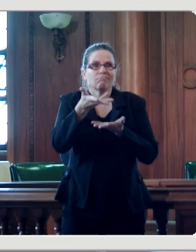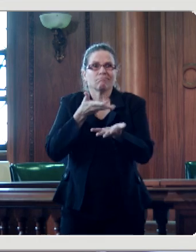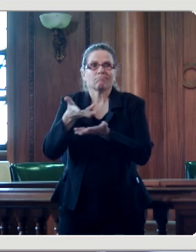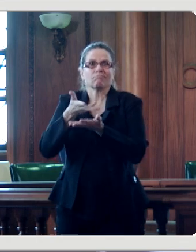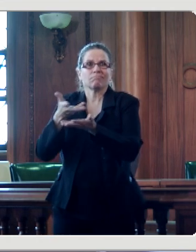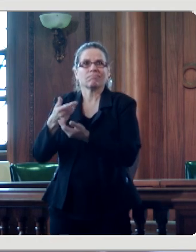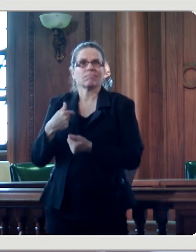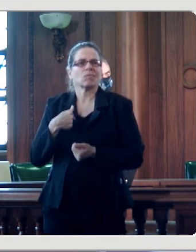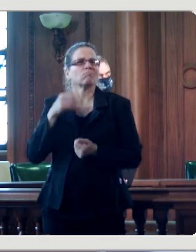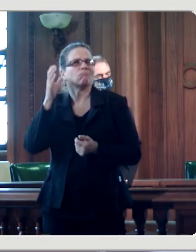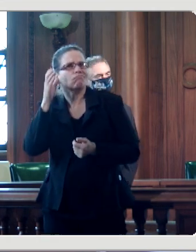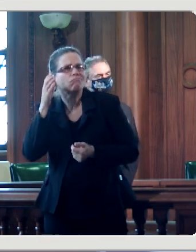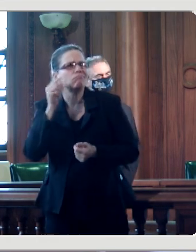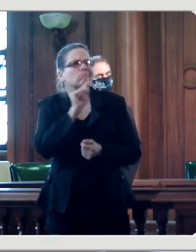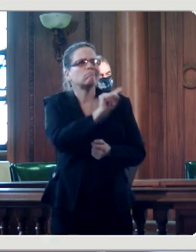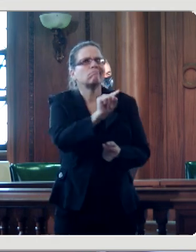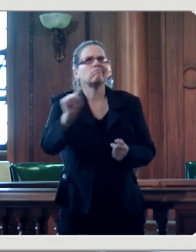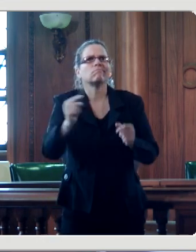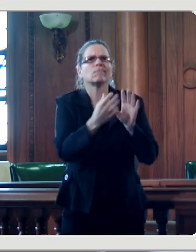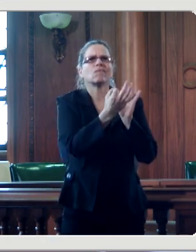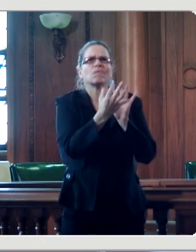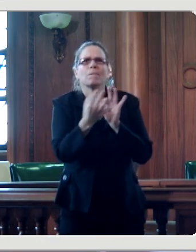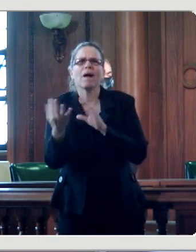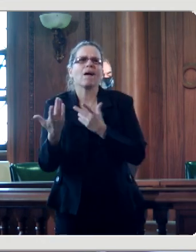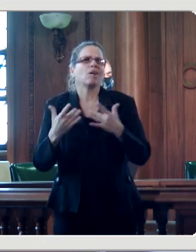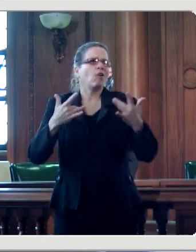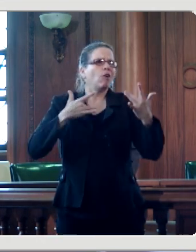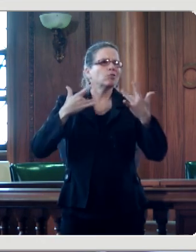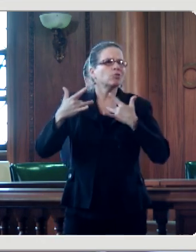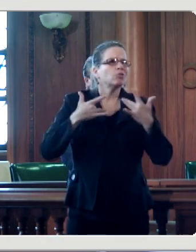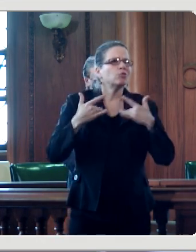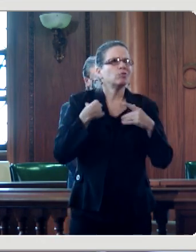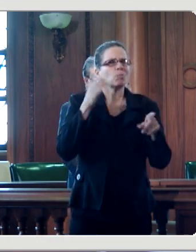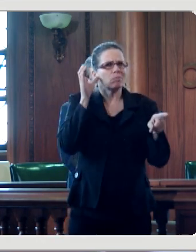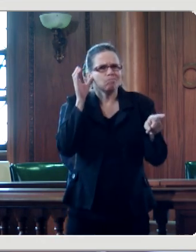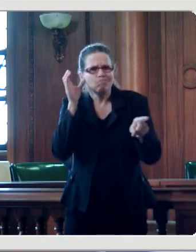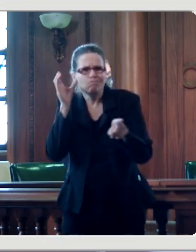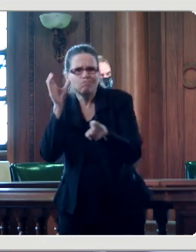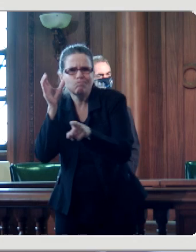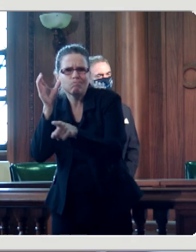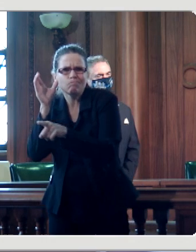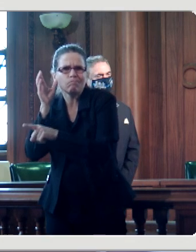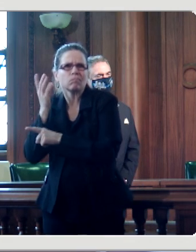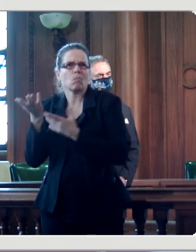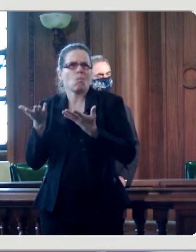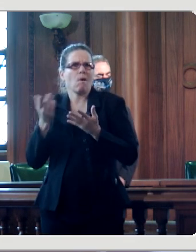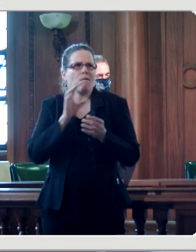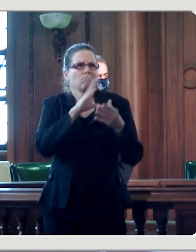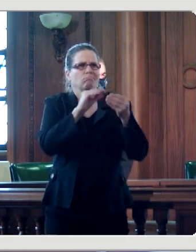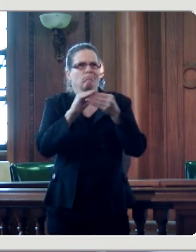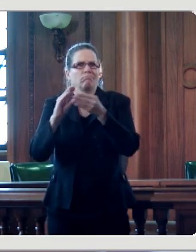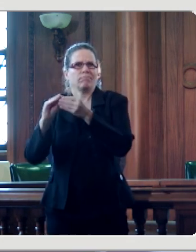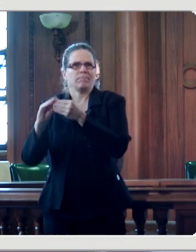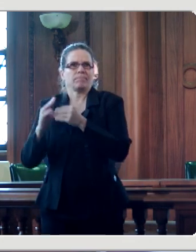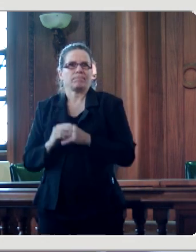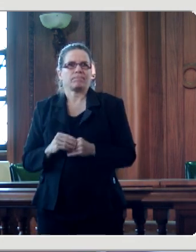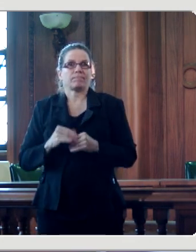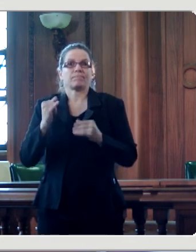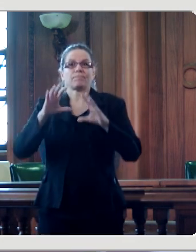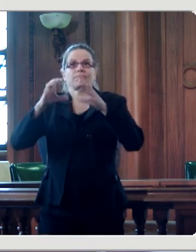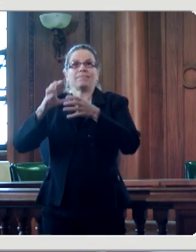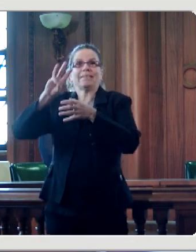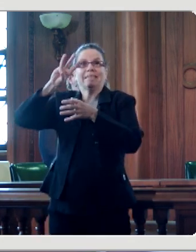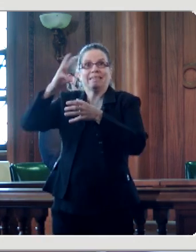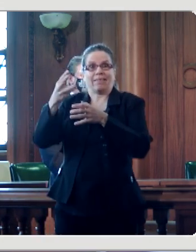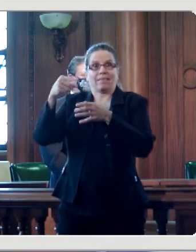concerns might be throughout the house of worship and giving concrete information. And then finally, there will be